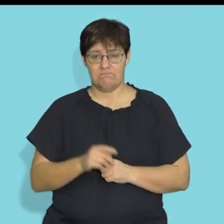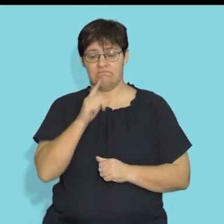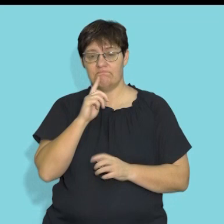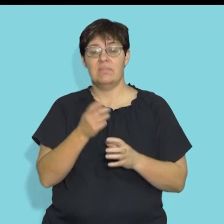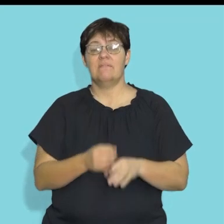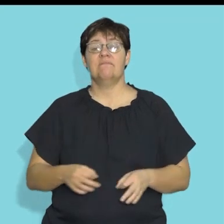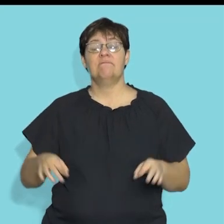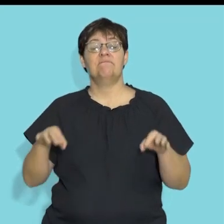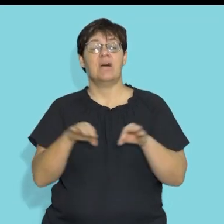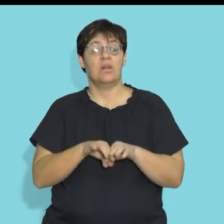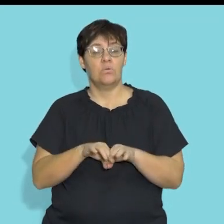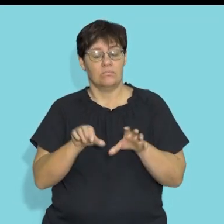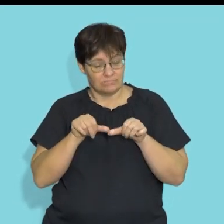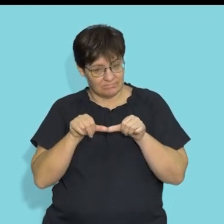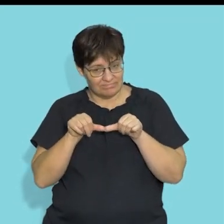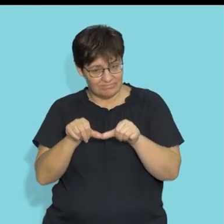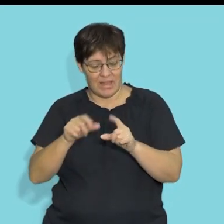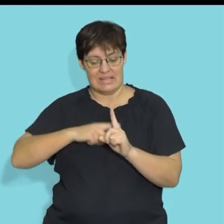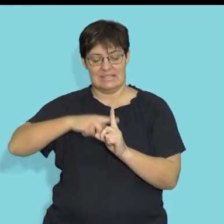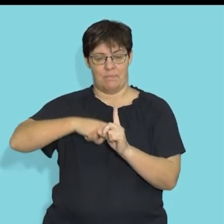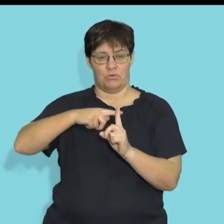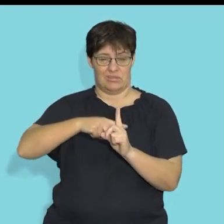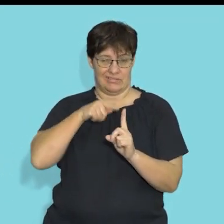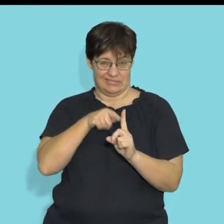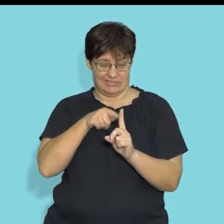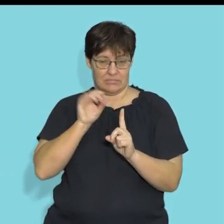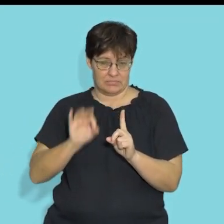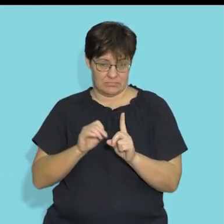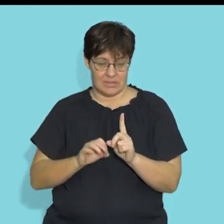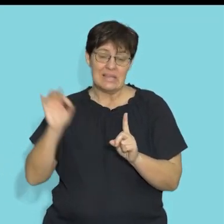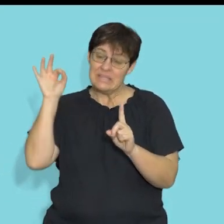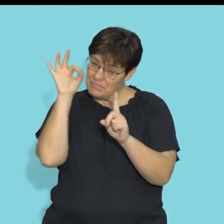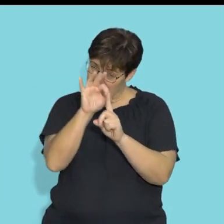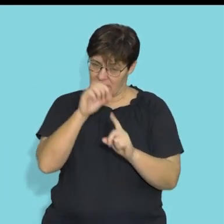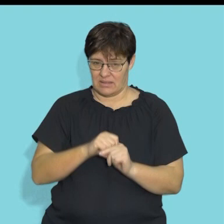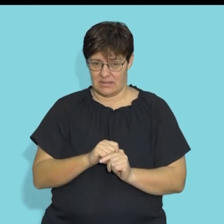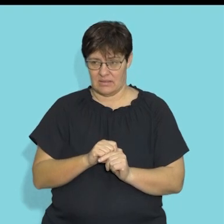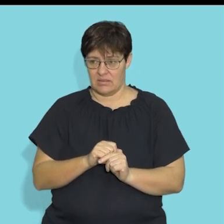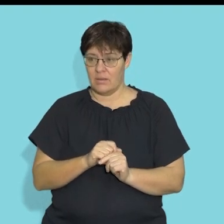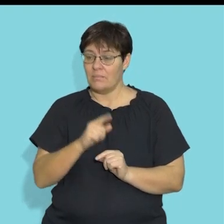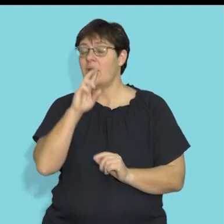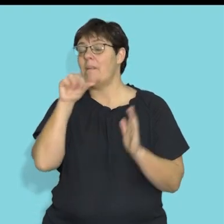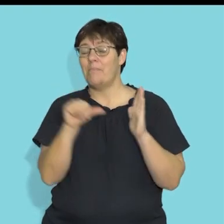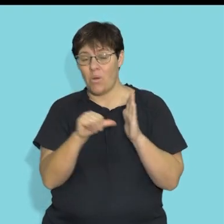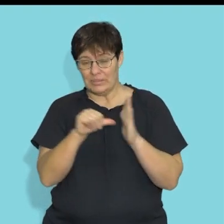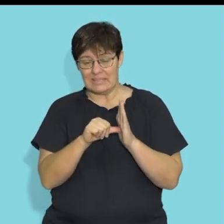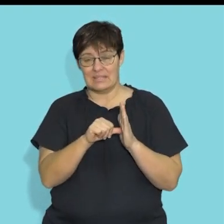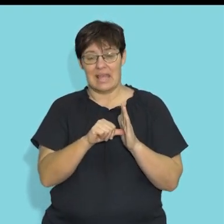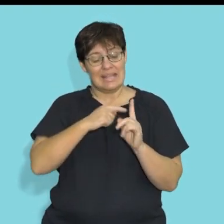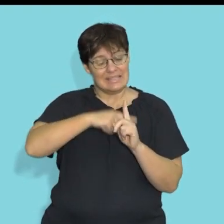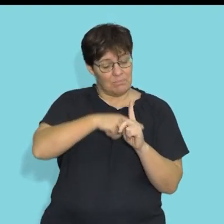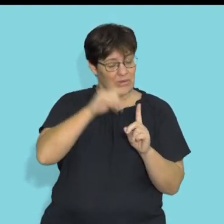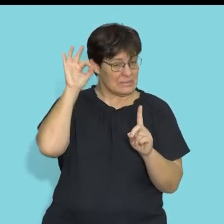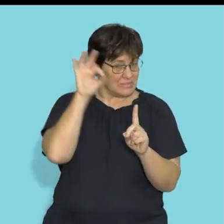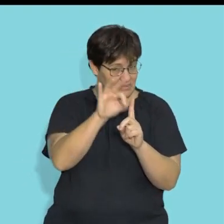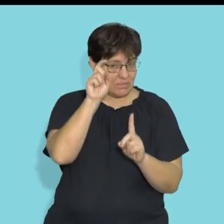value holds for a specific temperature. This is very important for us to remember, and for